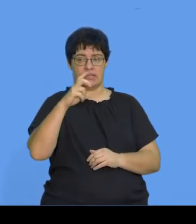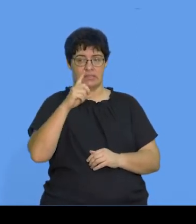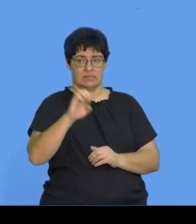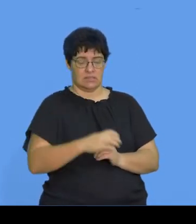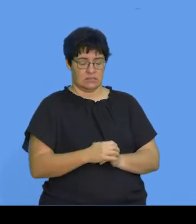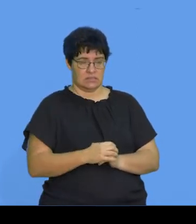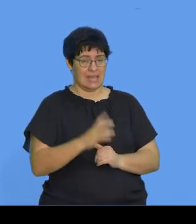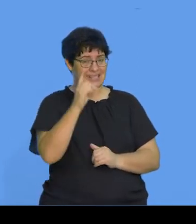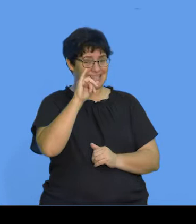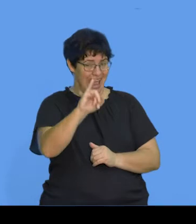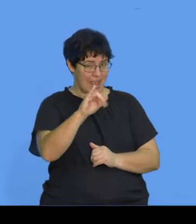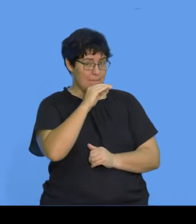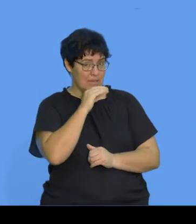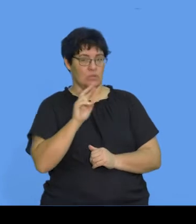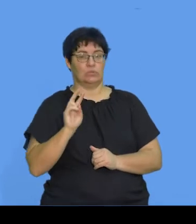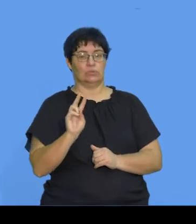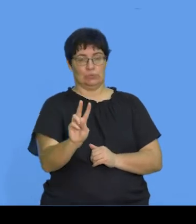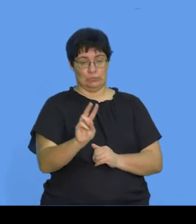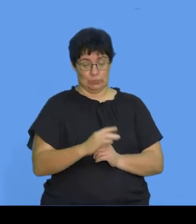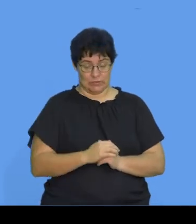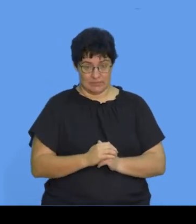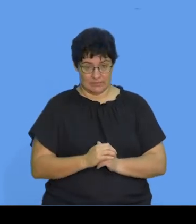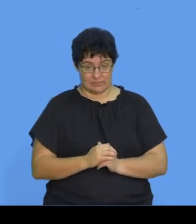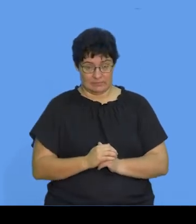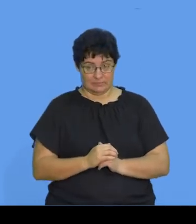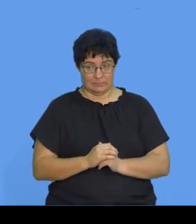what does di mean? Di means two.